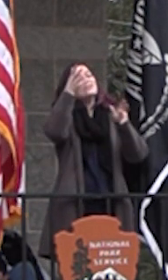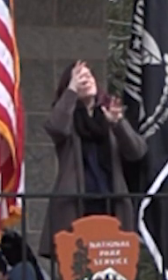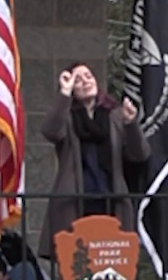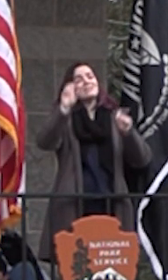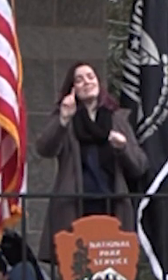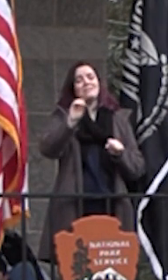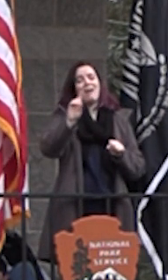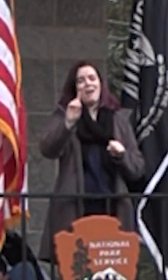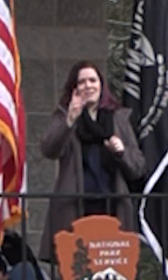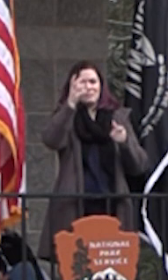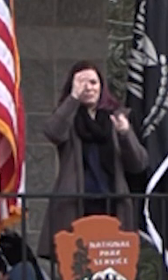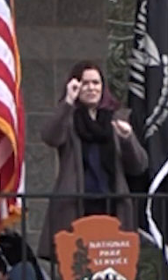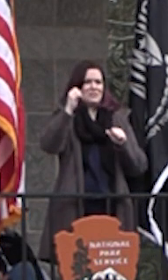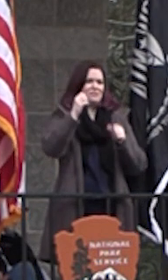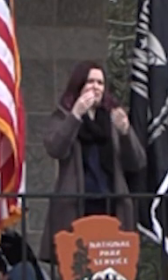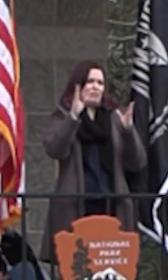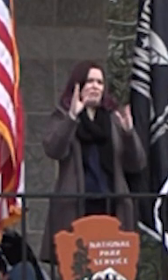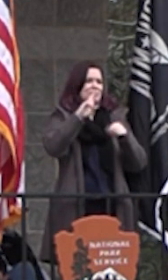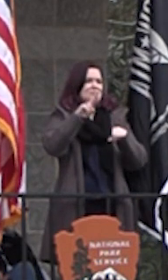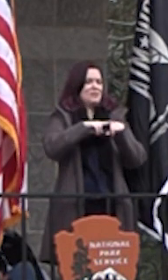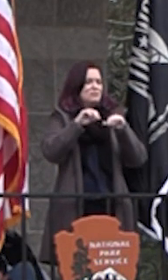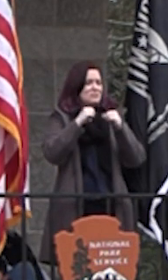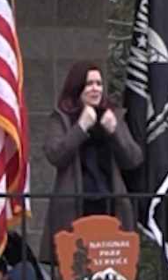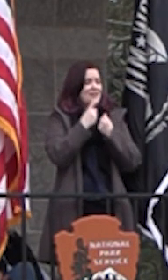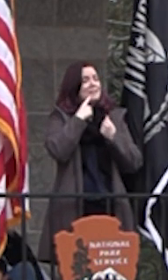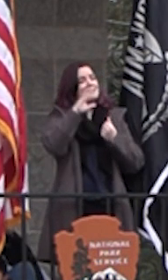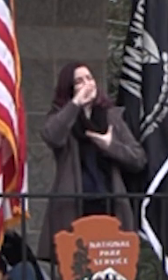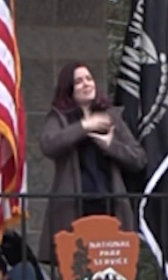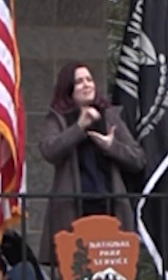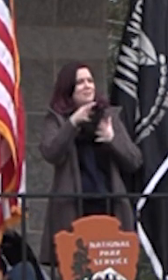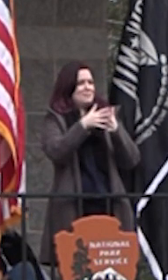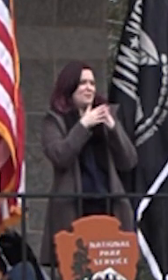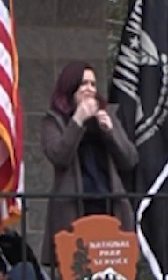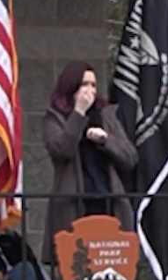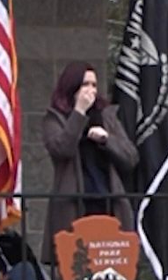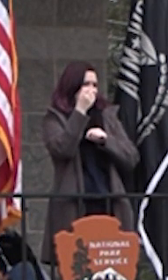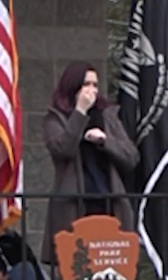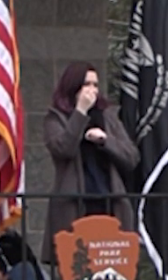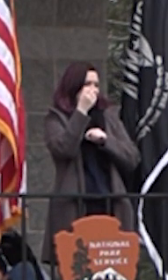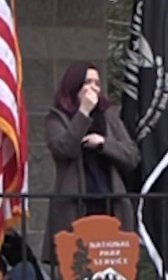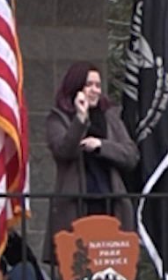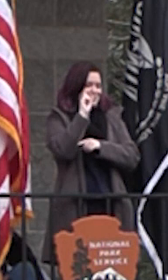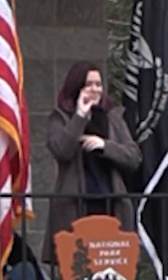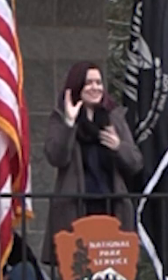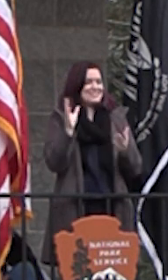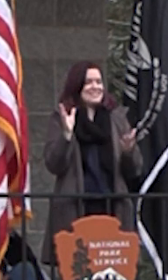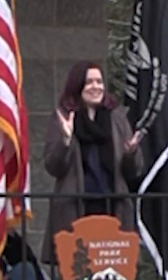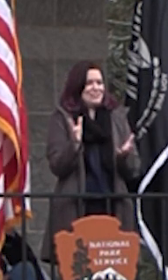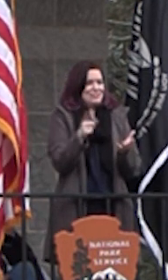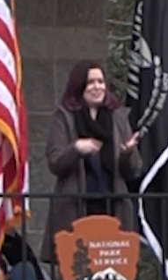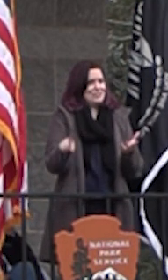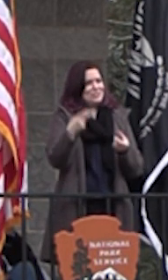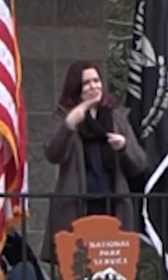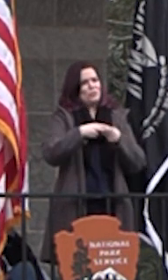President General of the National Society of Sons of the American Revolution, encourages all compatriots to join with more than